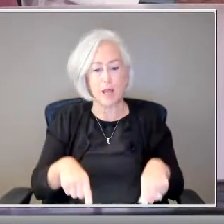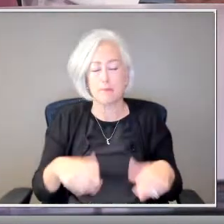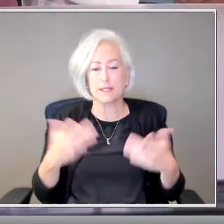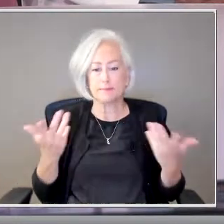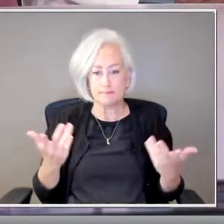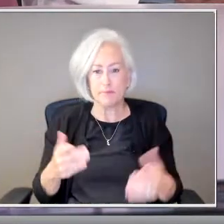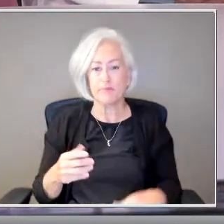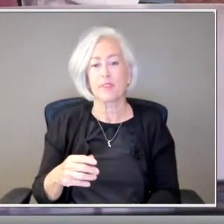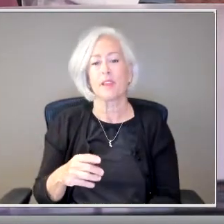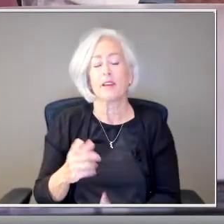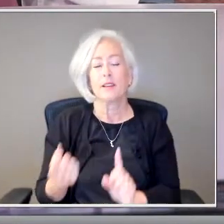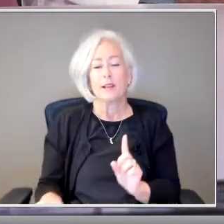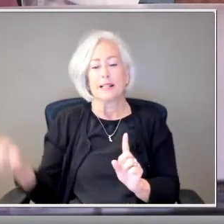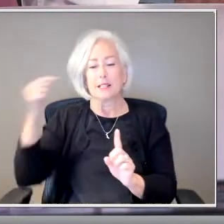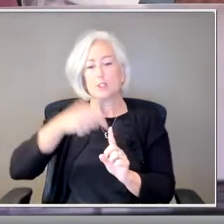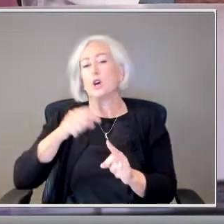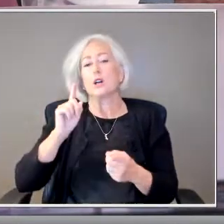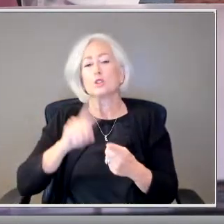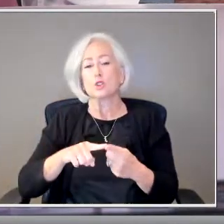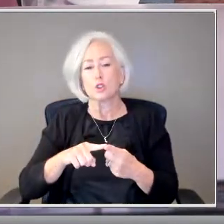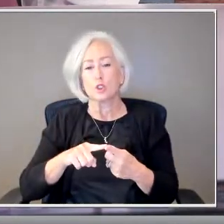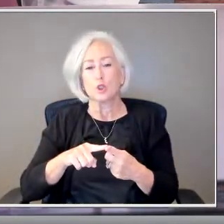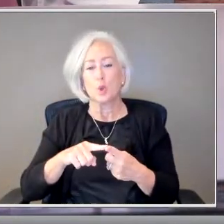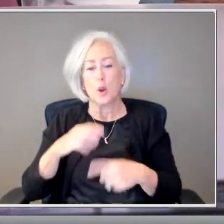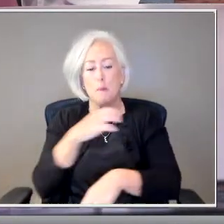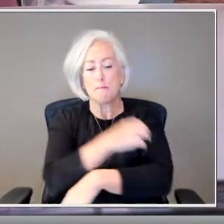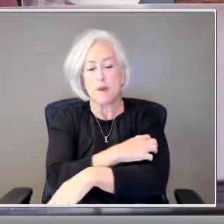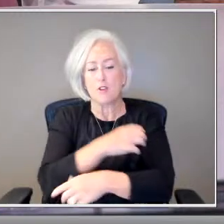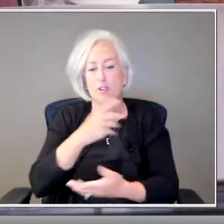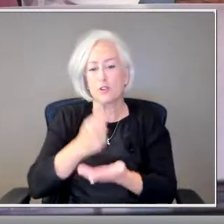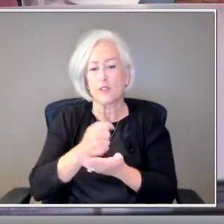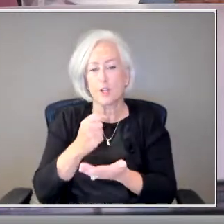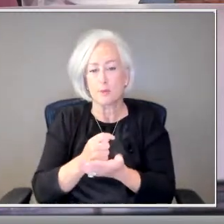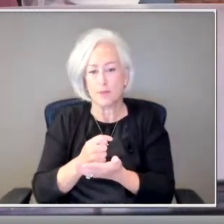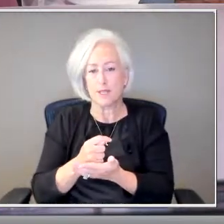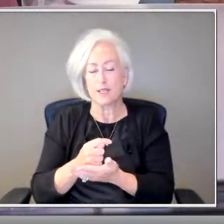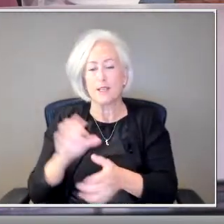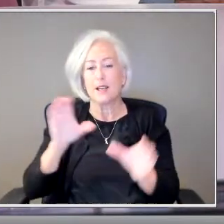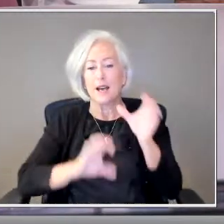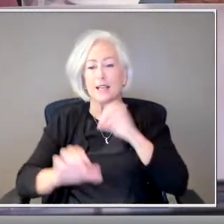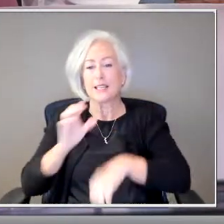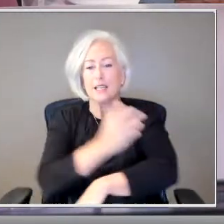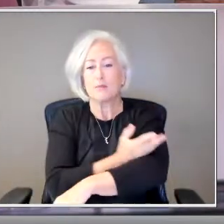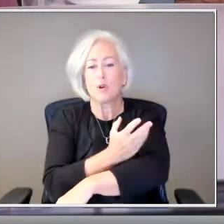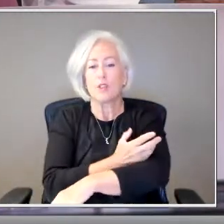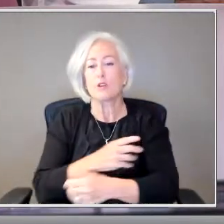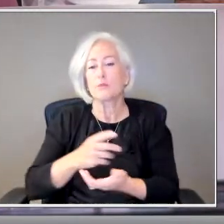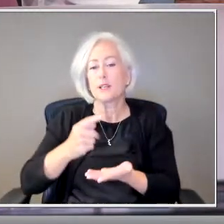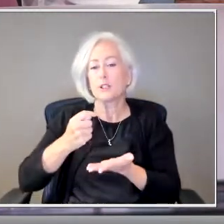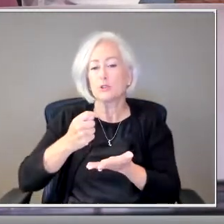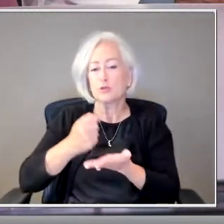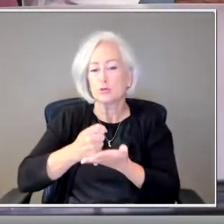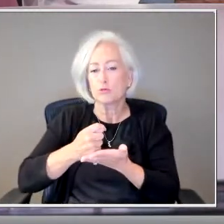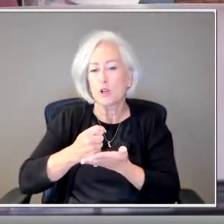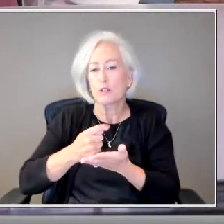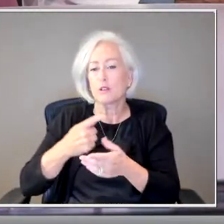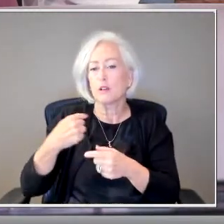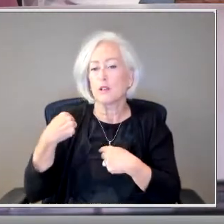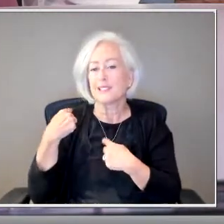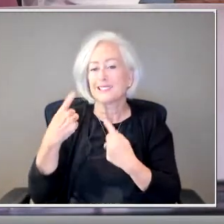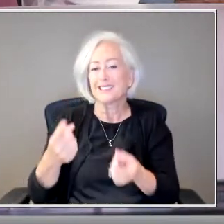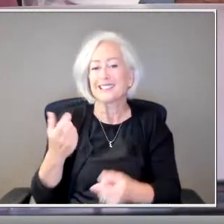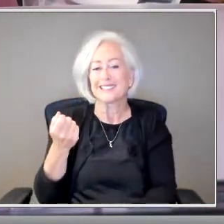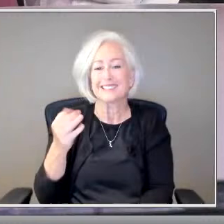I want to talk about a powerful therapy, a chemotherapy drug that's been around since the 1960s. It's called